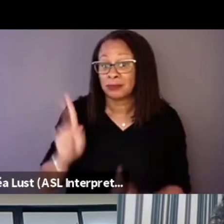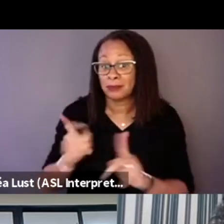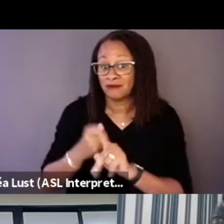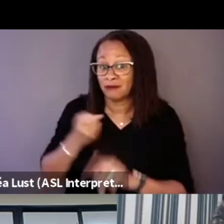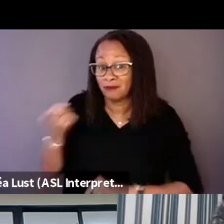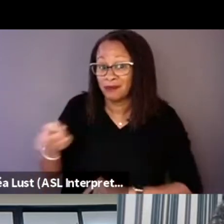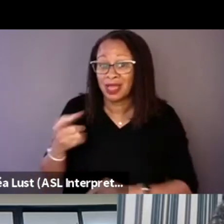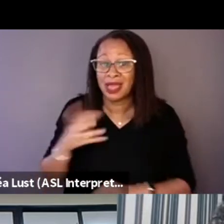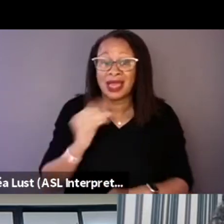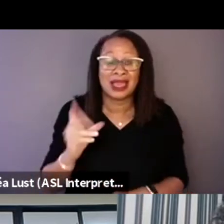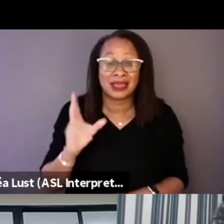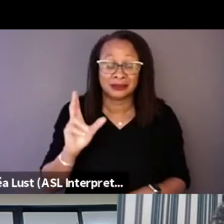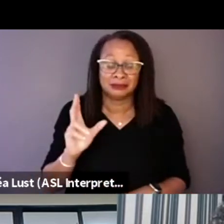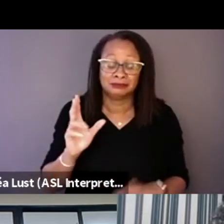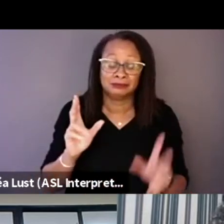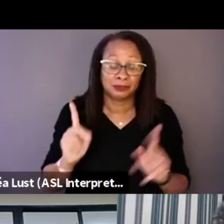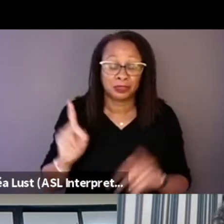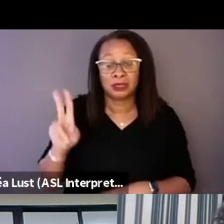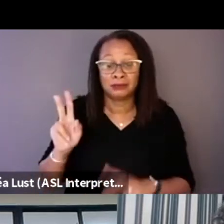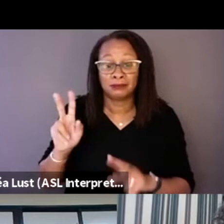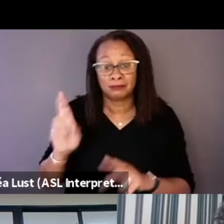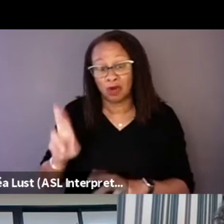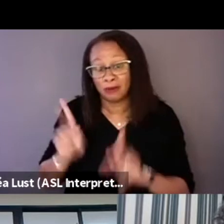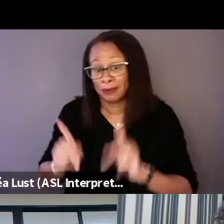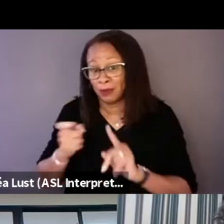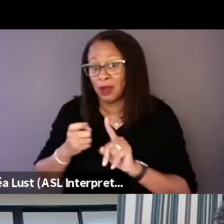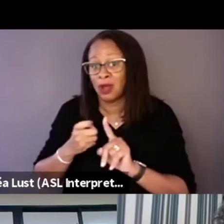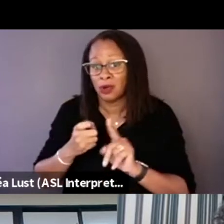people of Haitian descent. Que